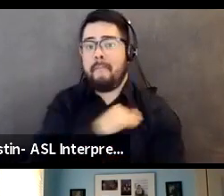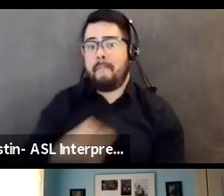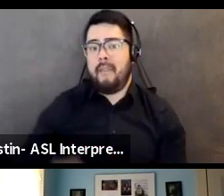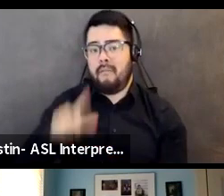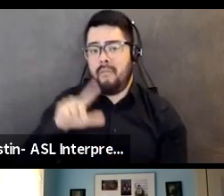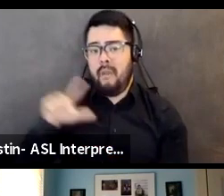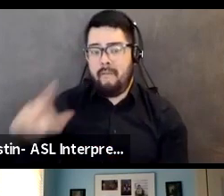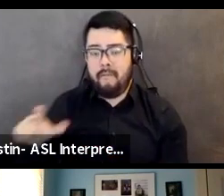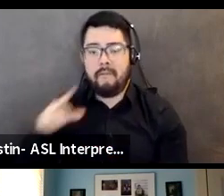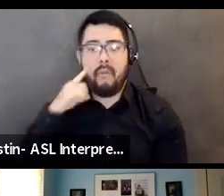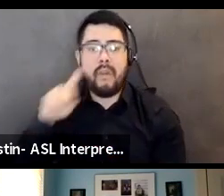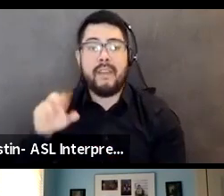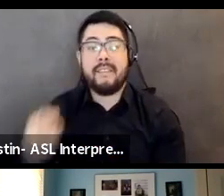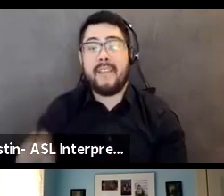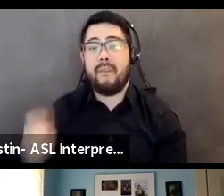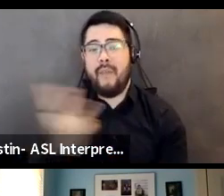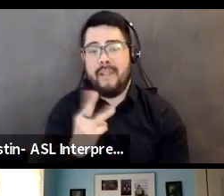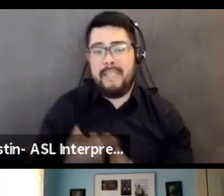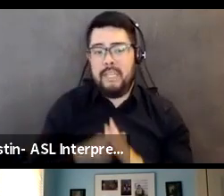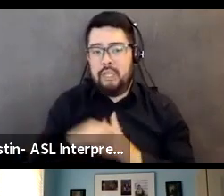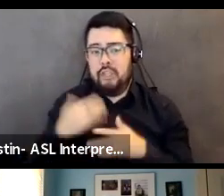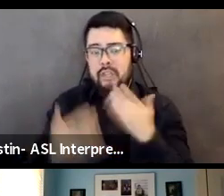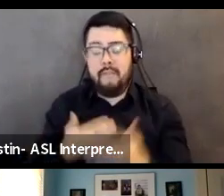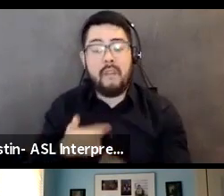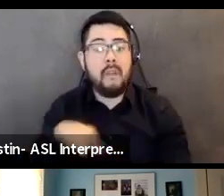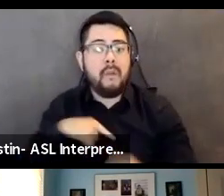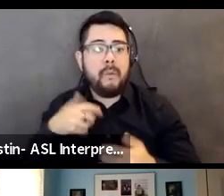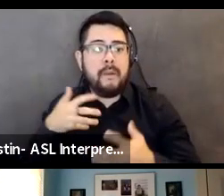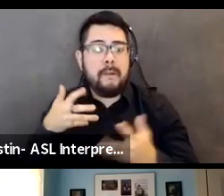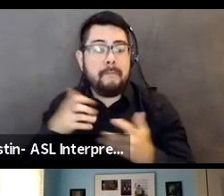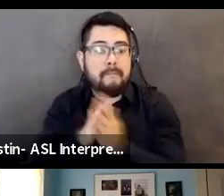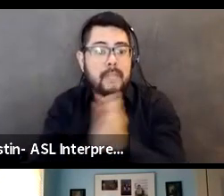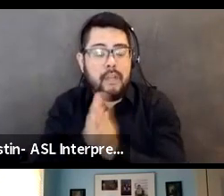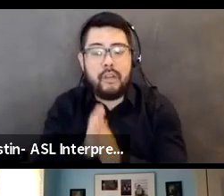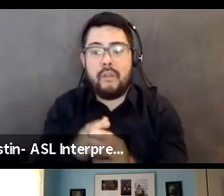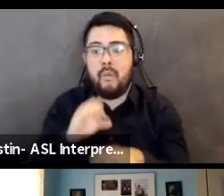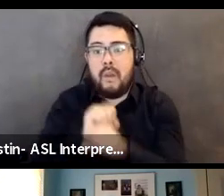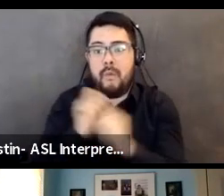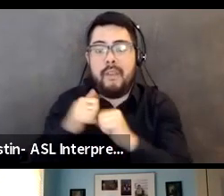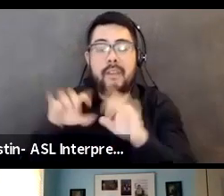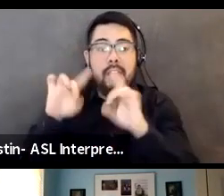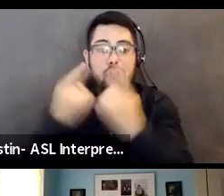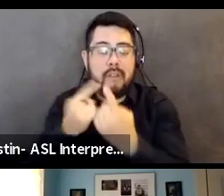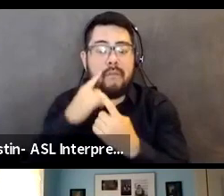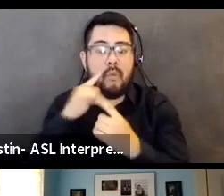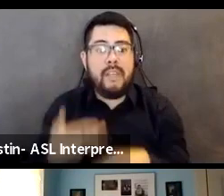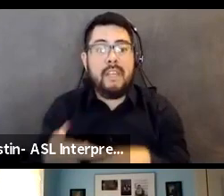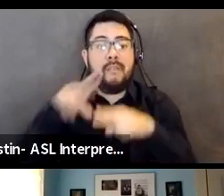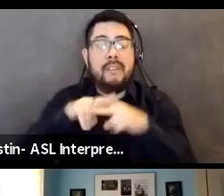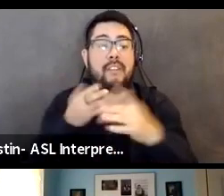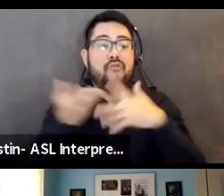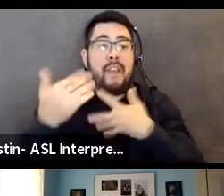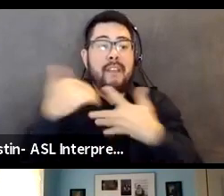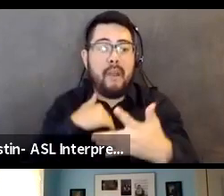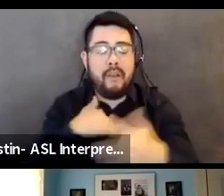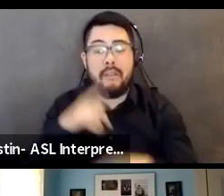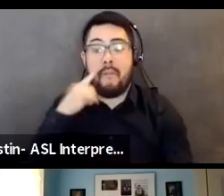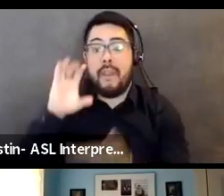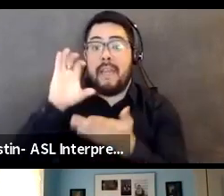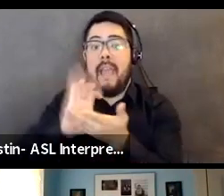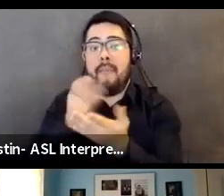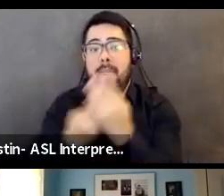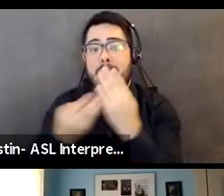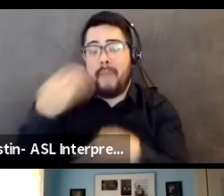southwest initiative we are eager to work with the district in coming years to increase transparency around the capital budget decision-making